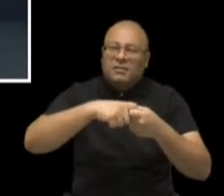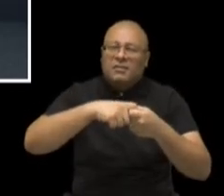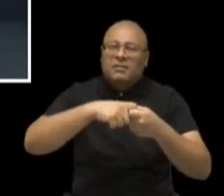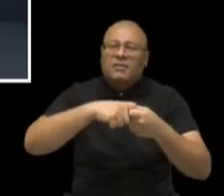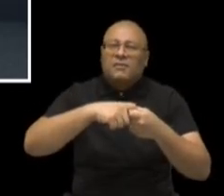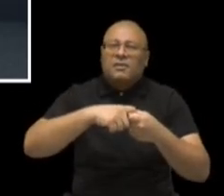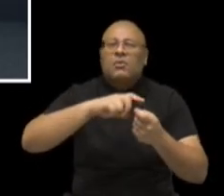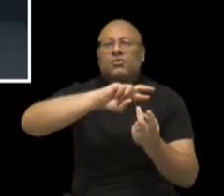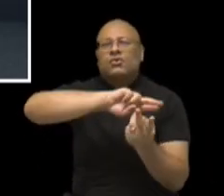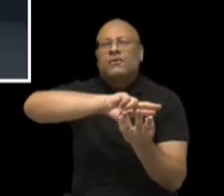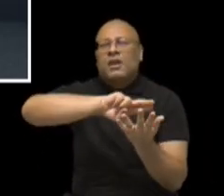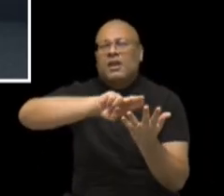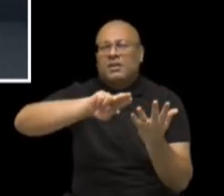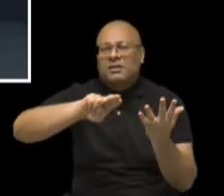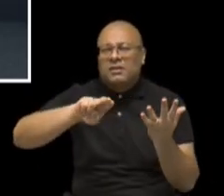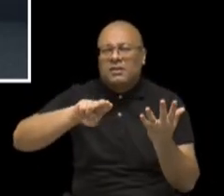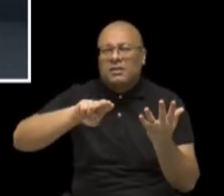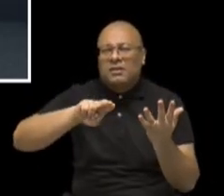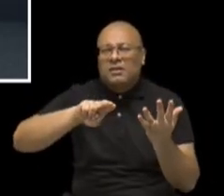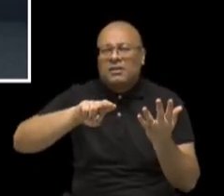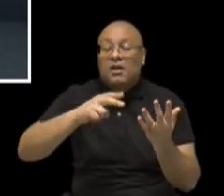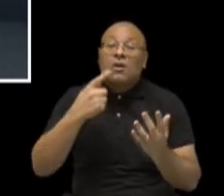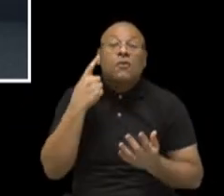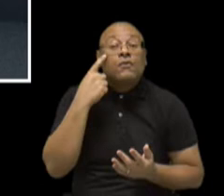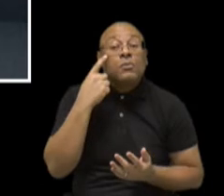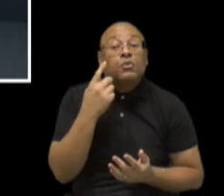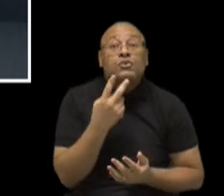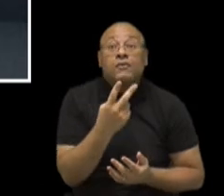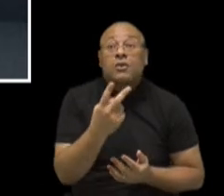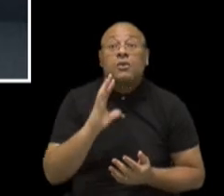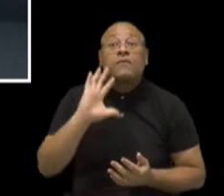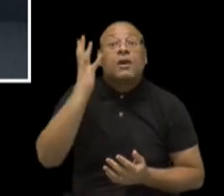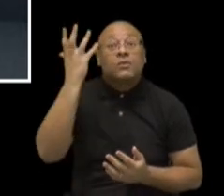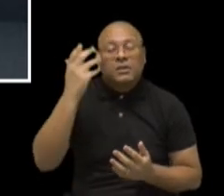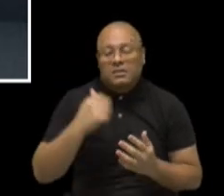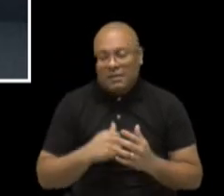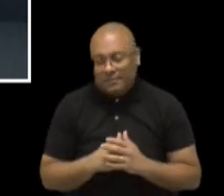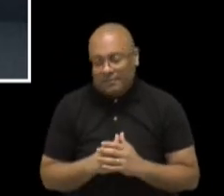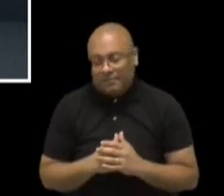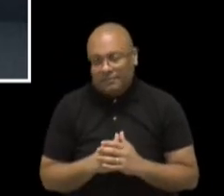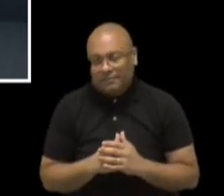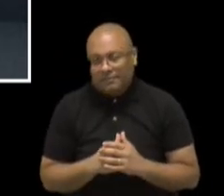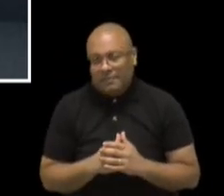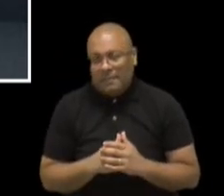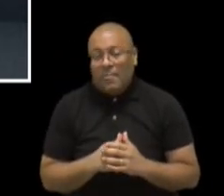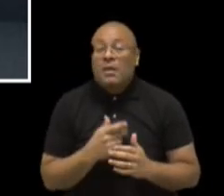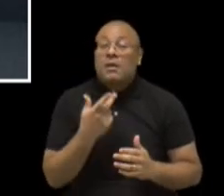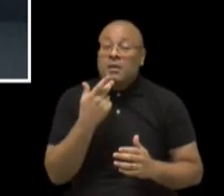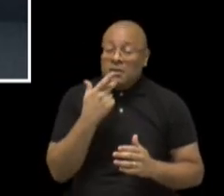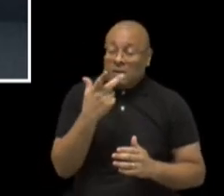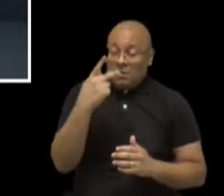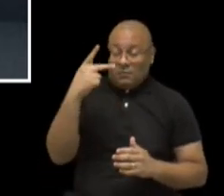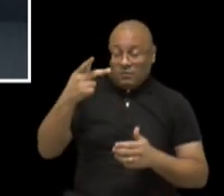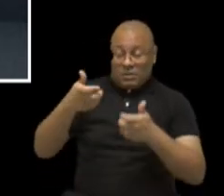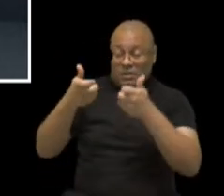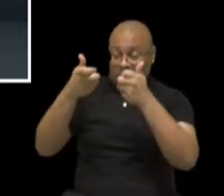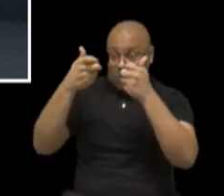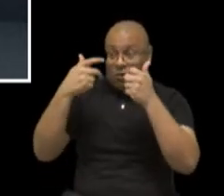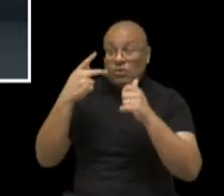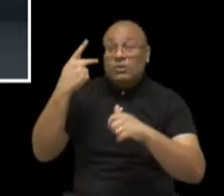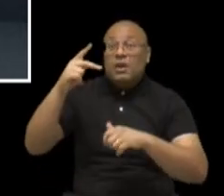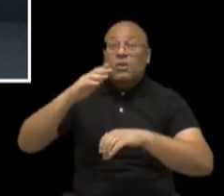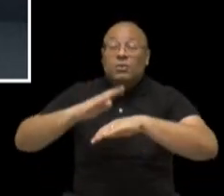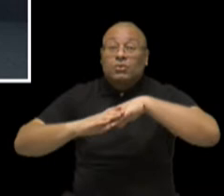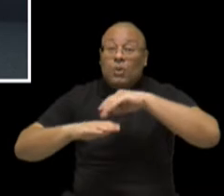so we'll have to see. So you'll probably get a little bit more creative and do some more arts